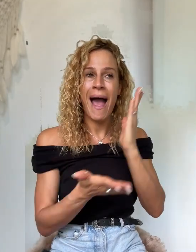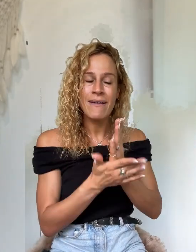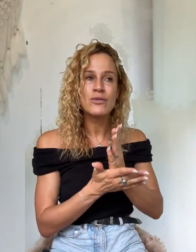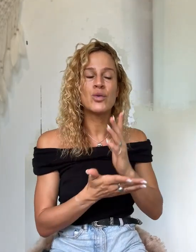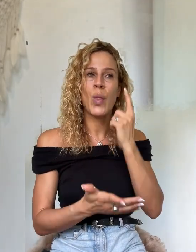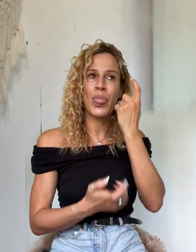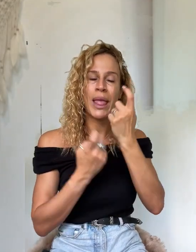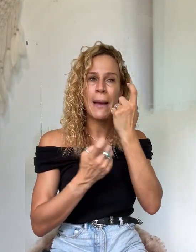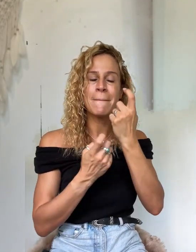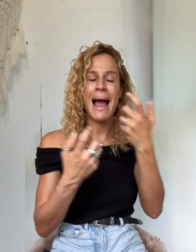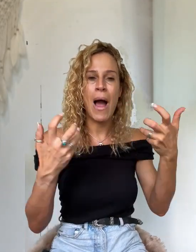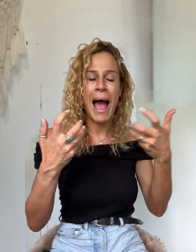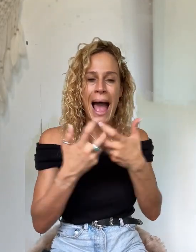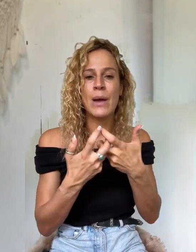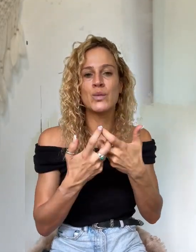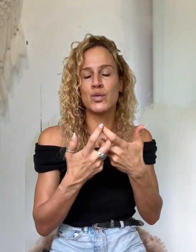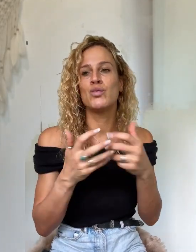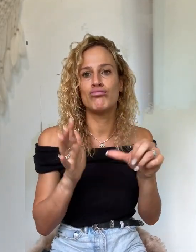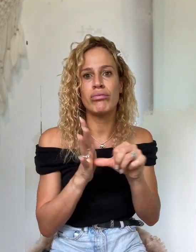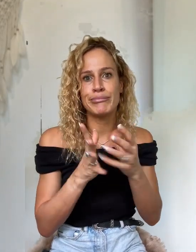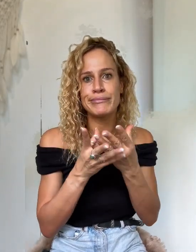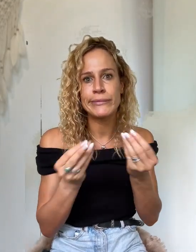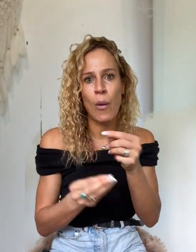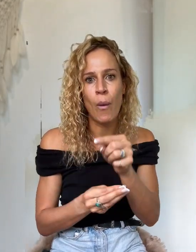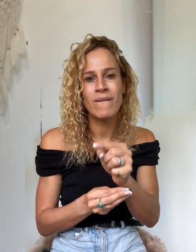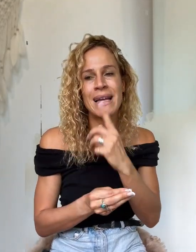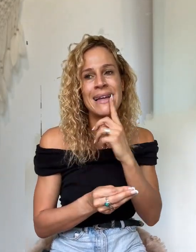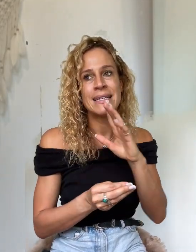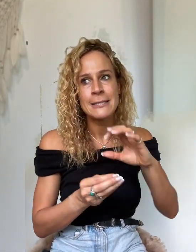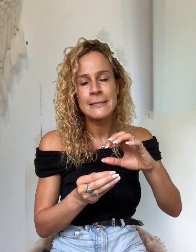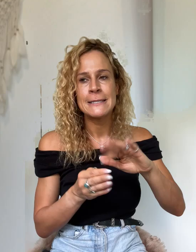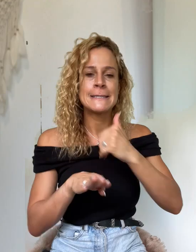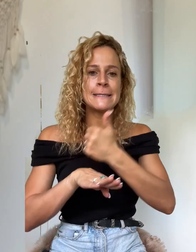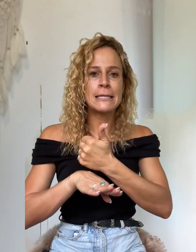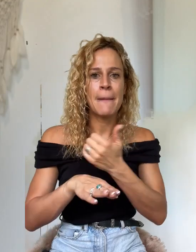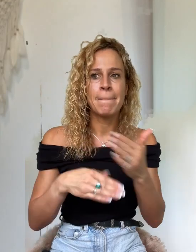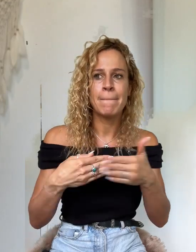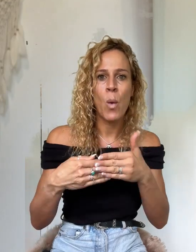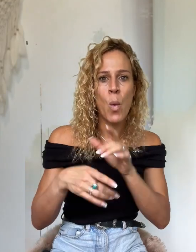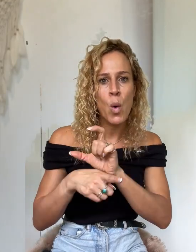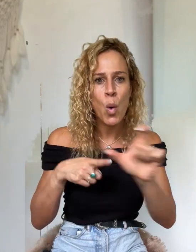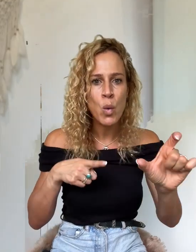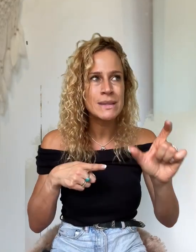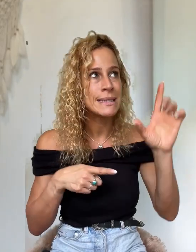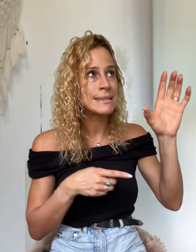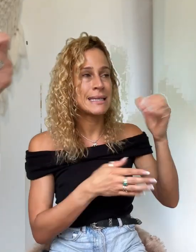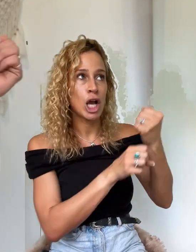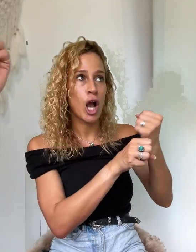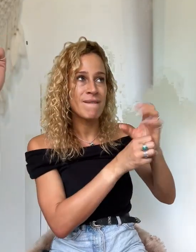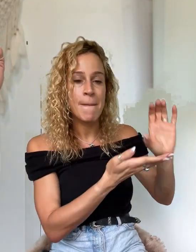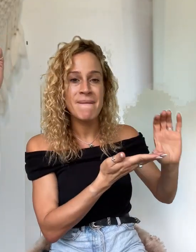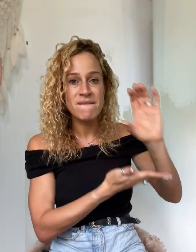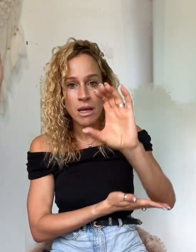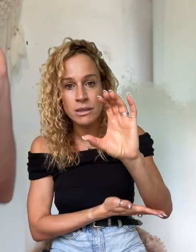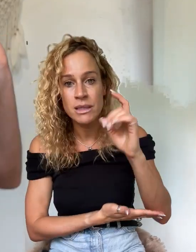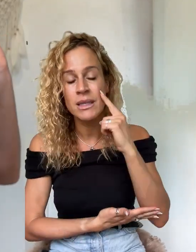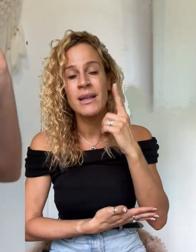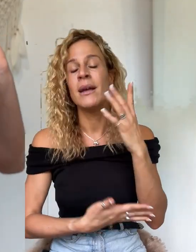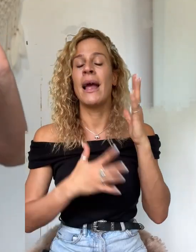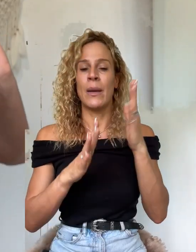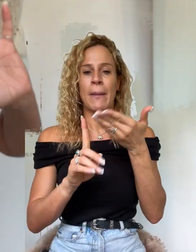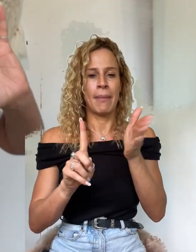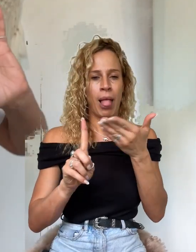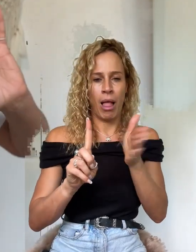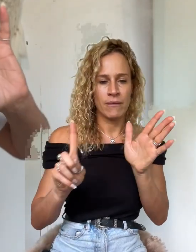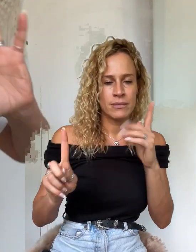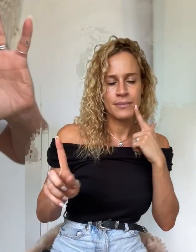make enough training programs. That's another conversation. See how I waffle? See how my ADHD brain goes? But yes, so